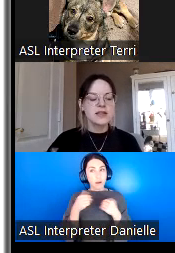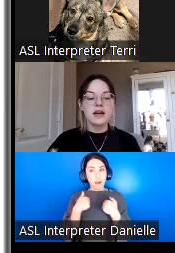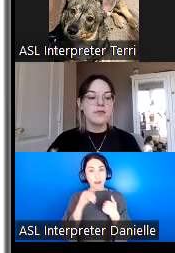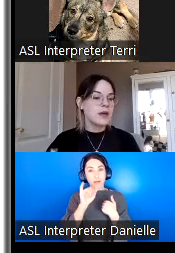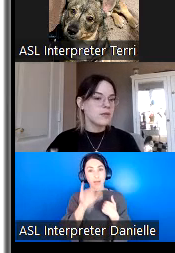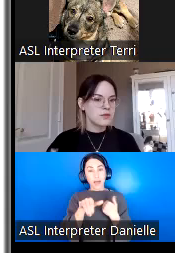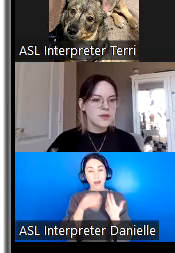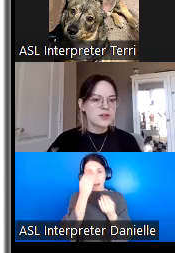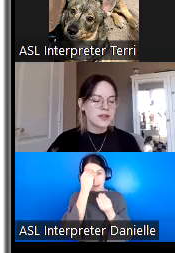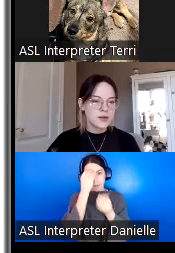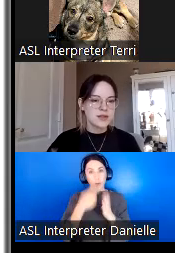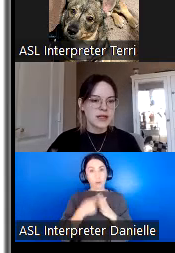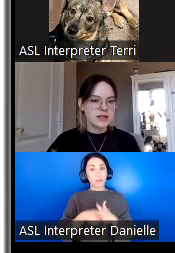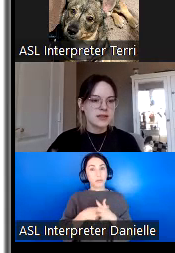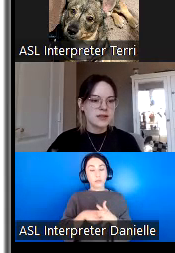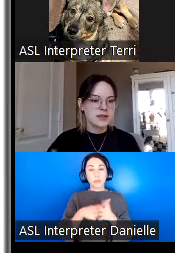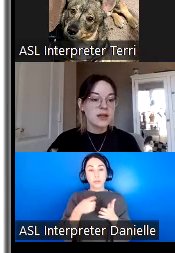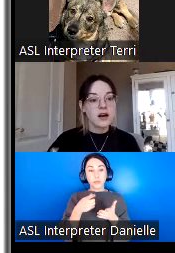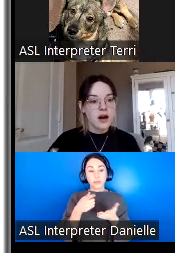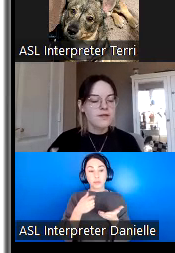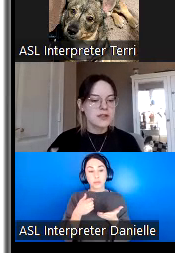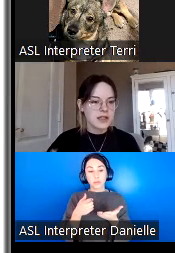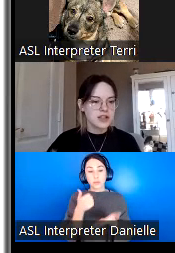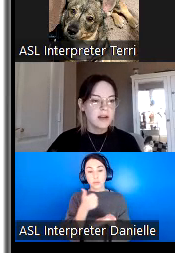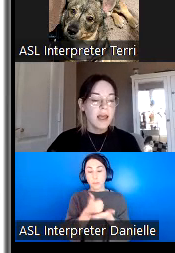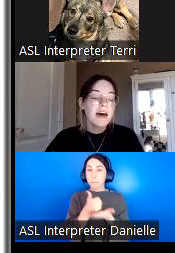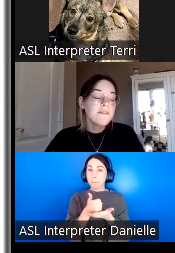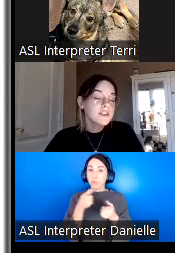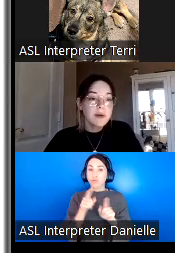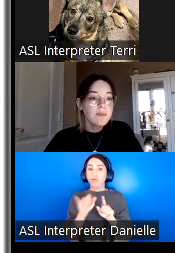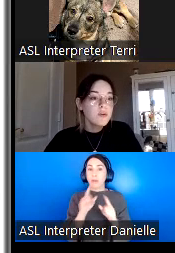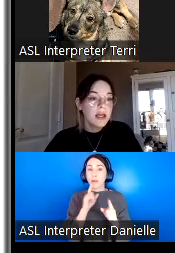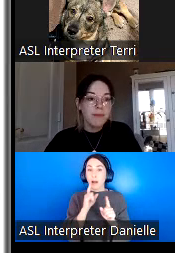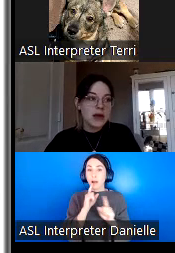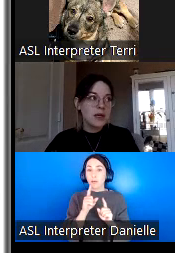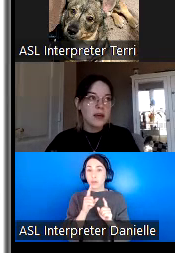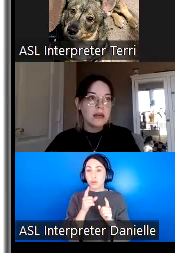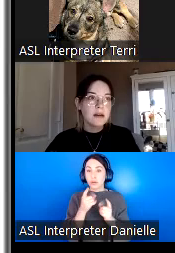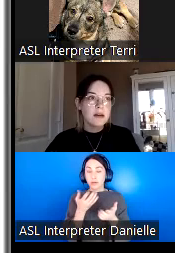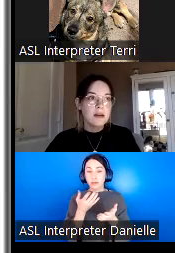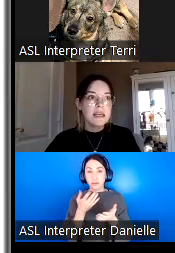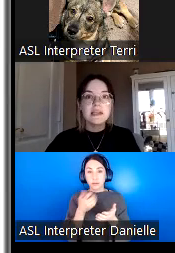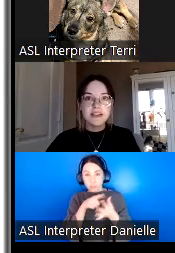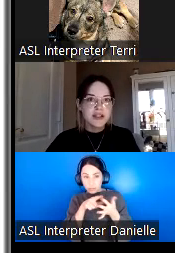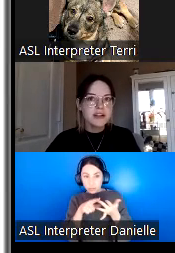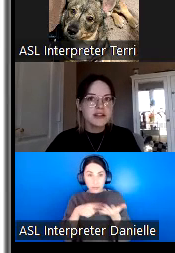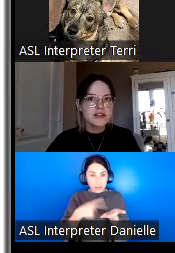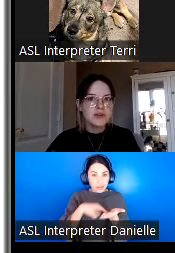front to kind of be able to address those things in that conversation. And for some people, it may be